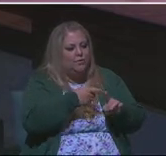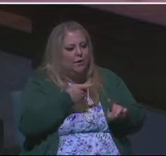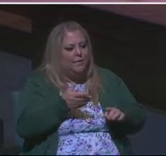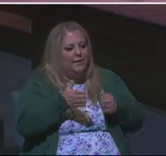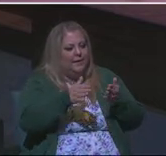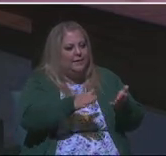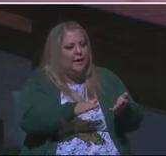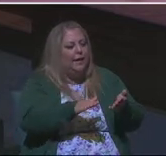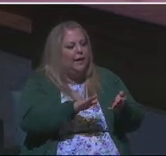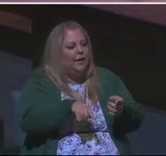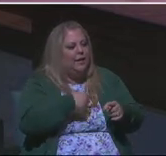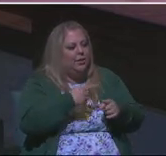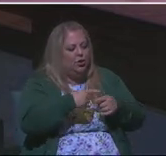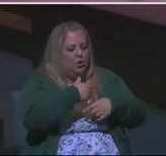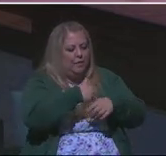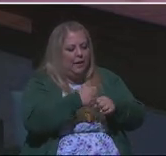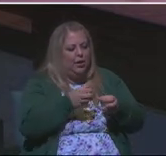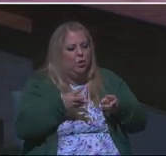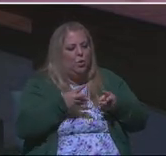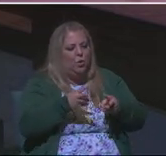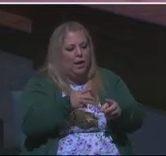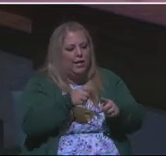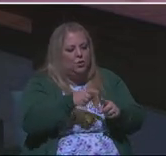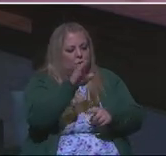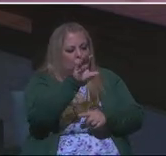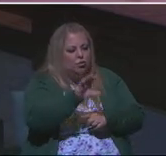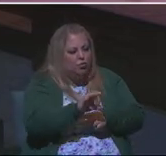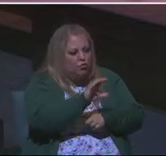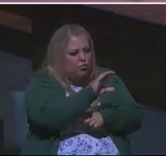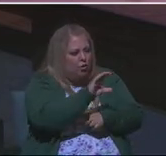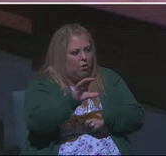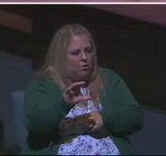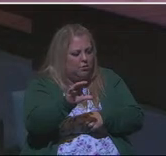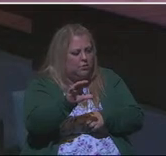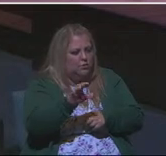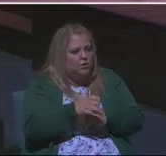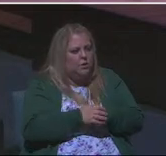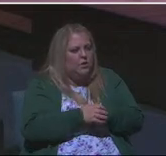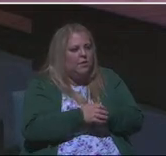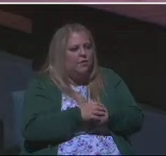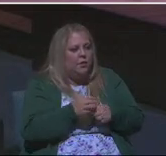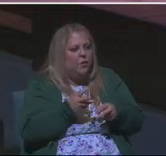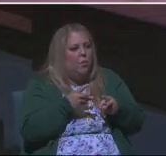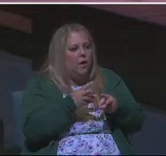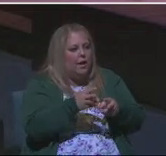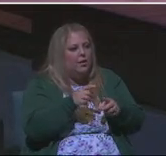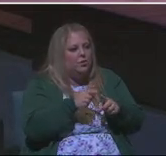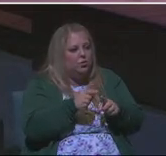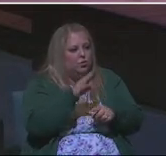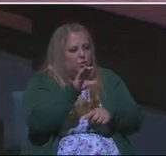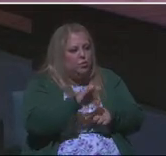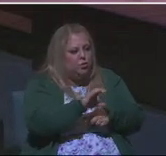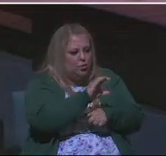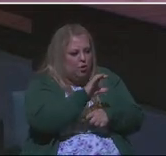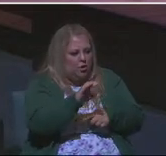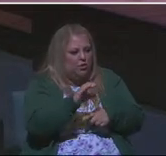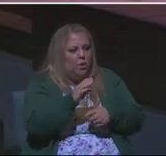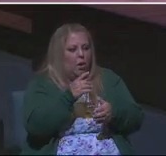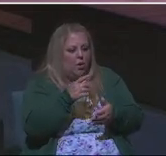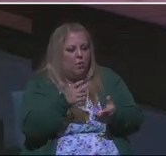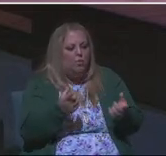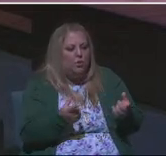you make your way to the cross. You have to go by way of the cross, and that's what I want to do this